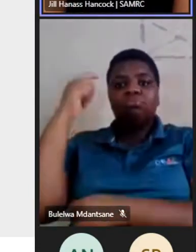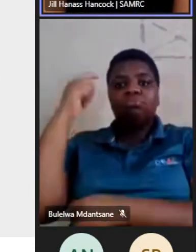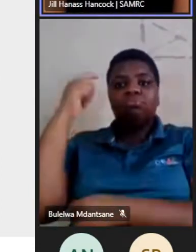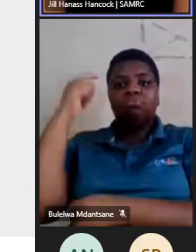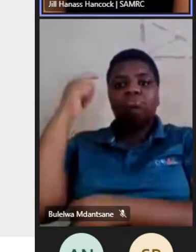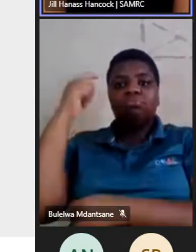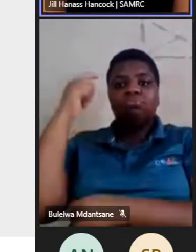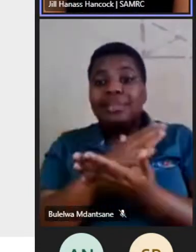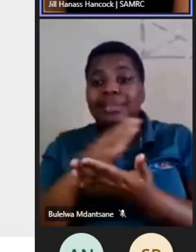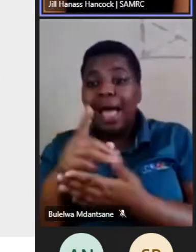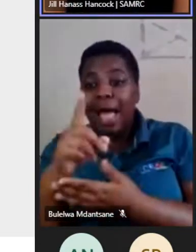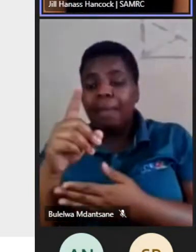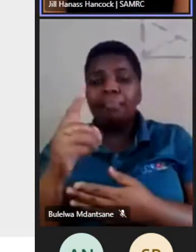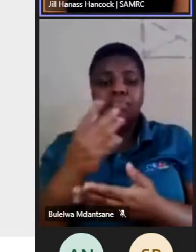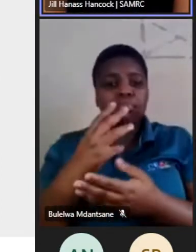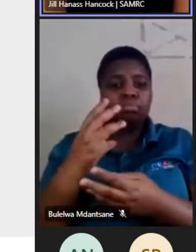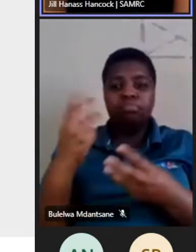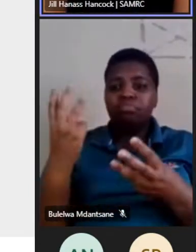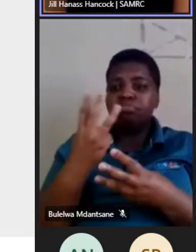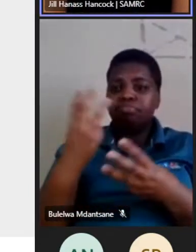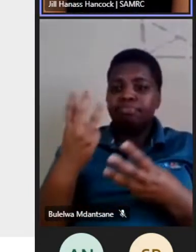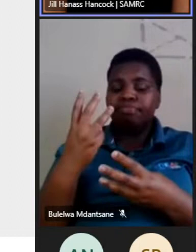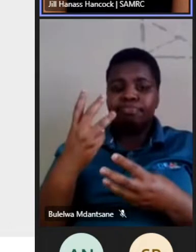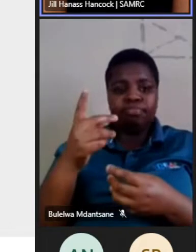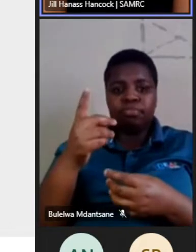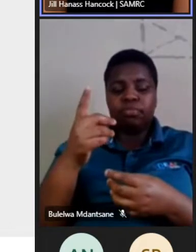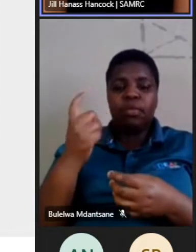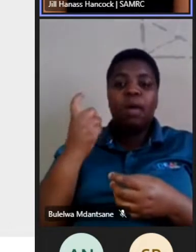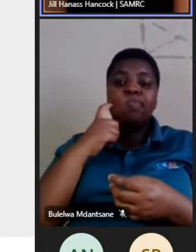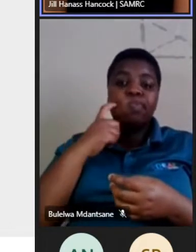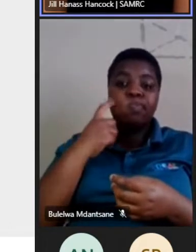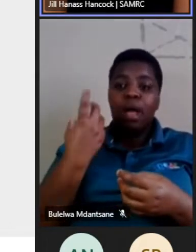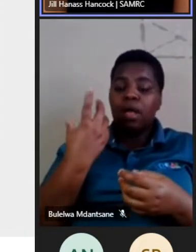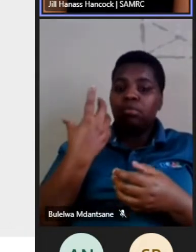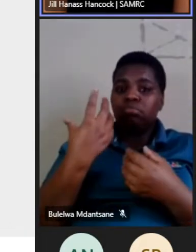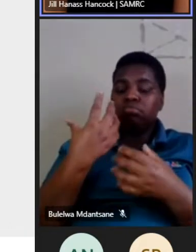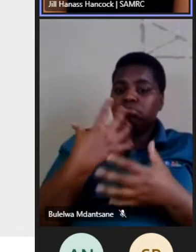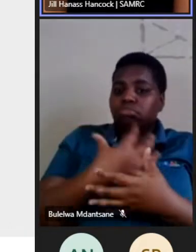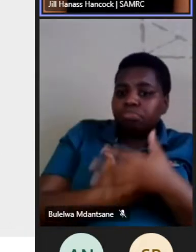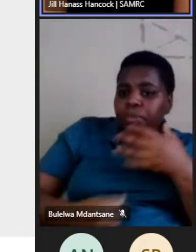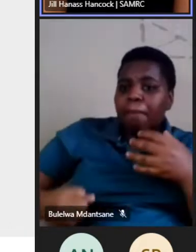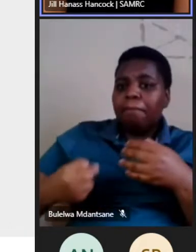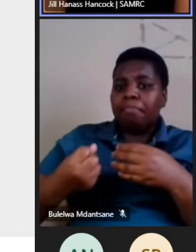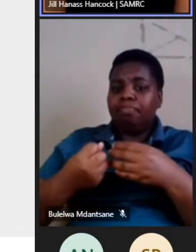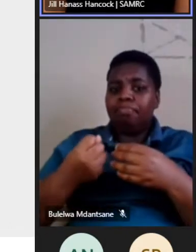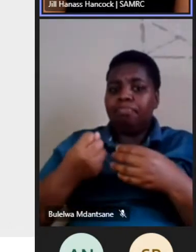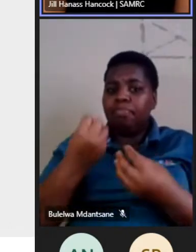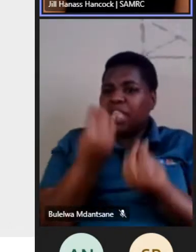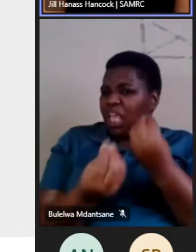of miscarriages and terminations of pregnancies with very little assistance for those women.